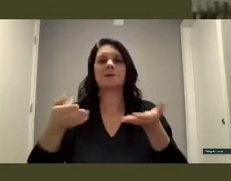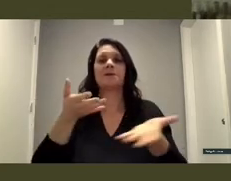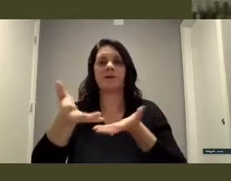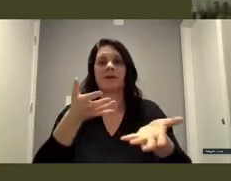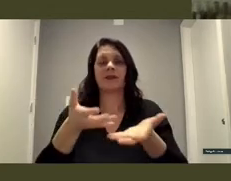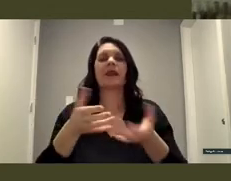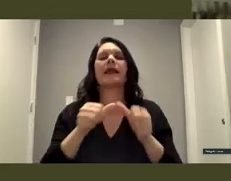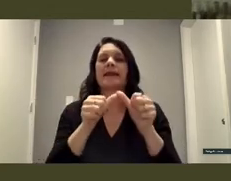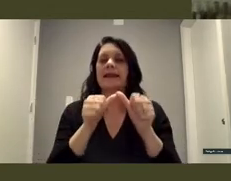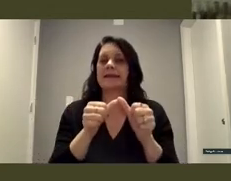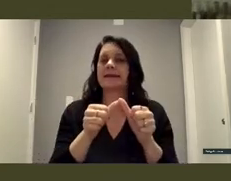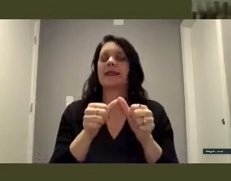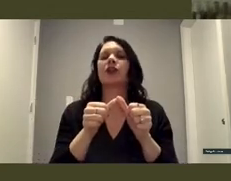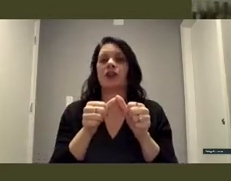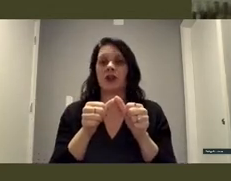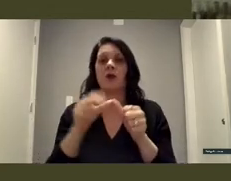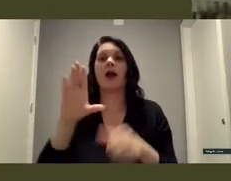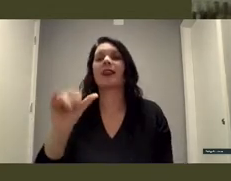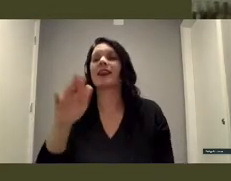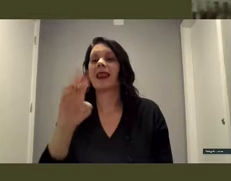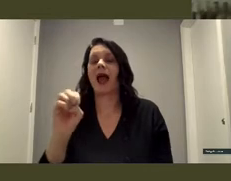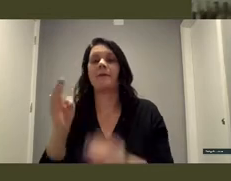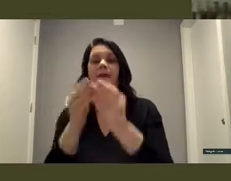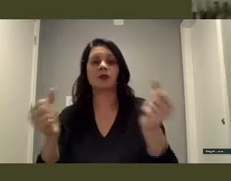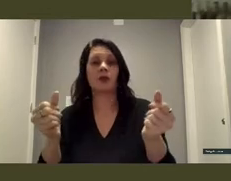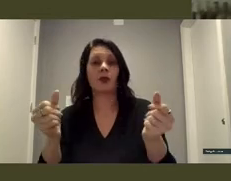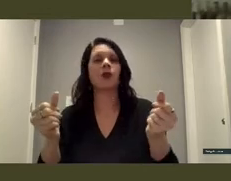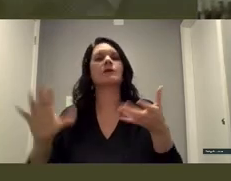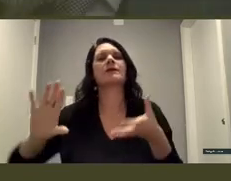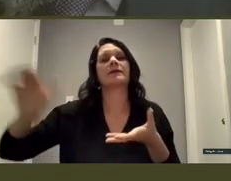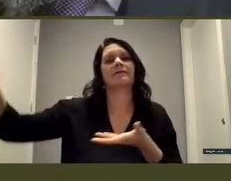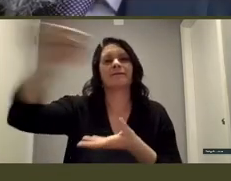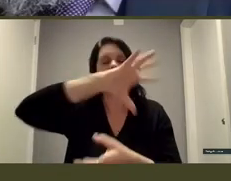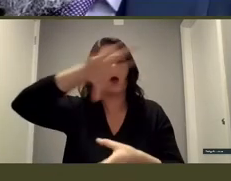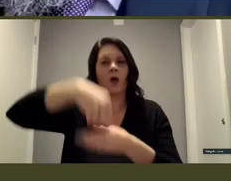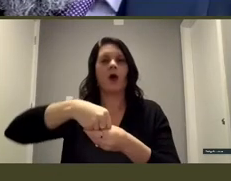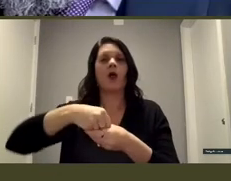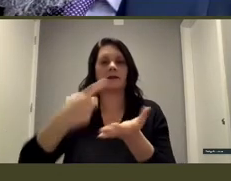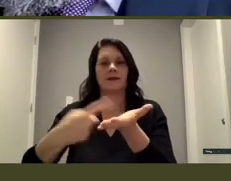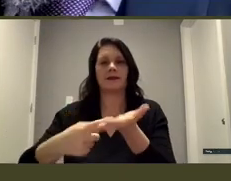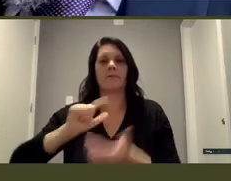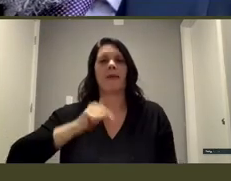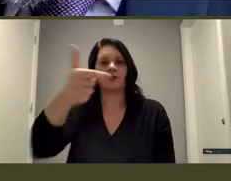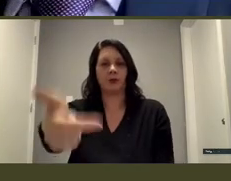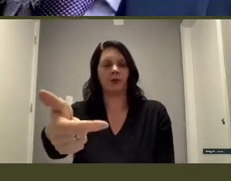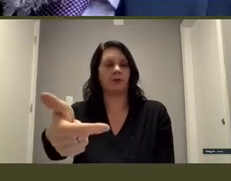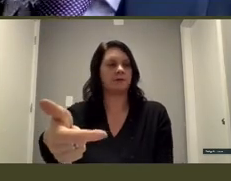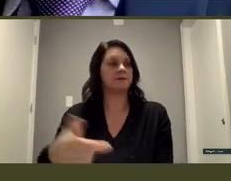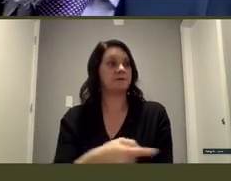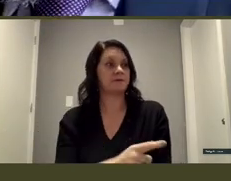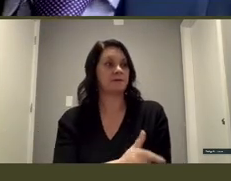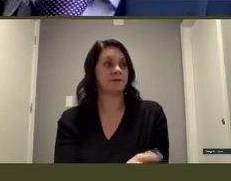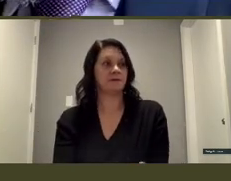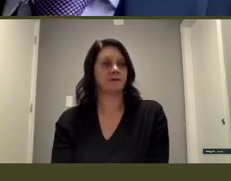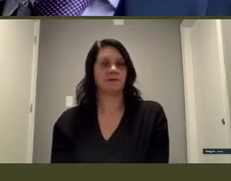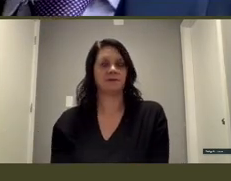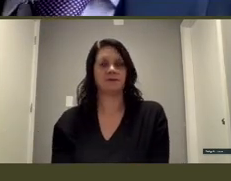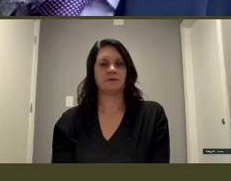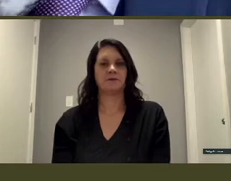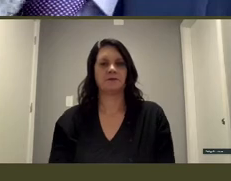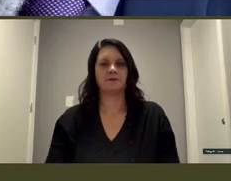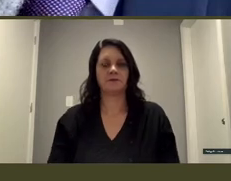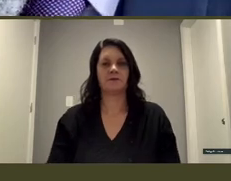by side with the climate solutions moving forward next 30 years. Back to you. Thank you. Ronald, what's your reaction